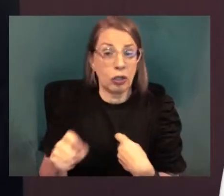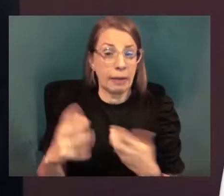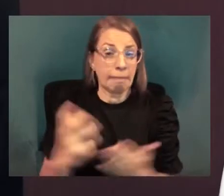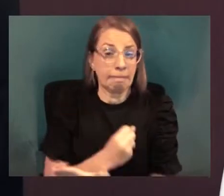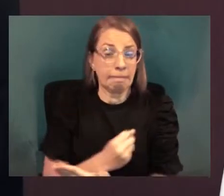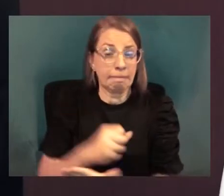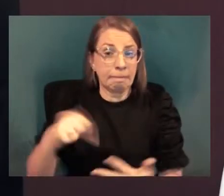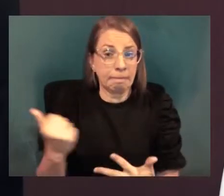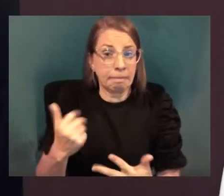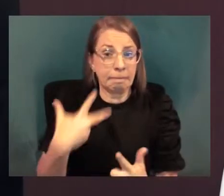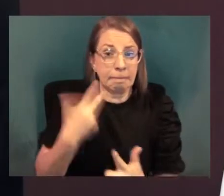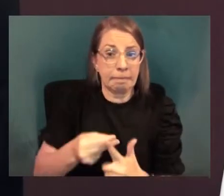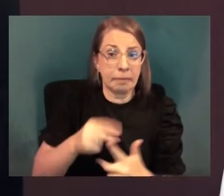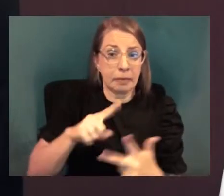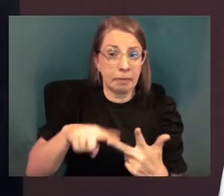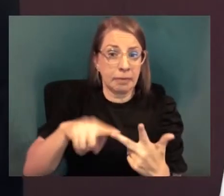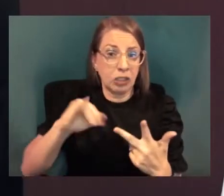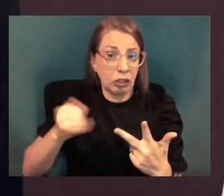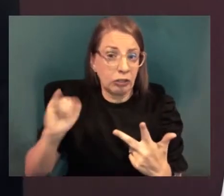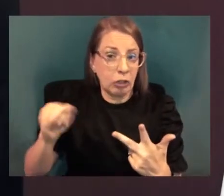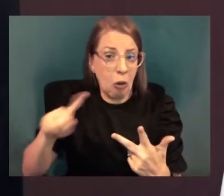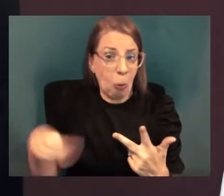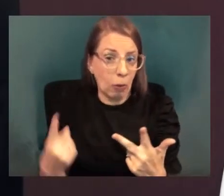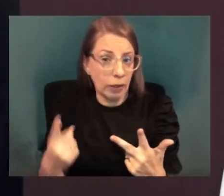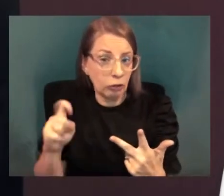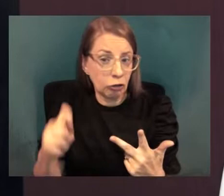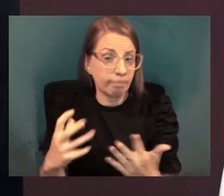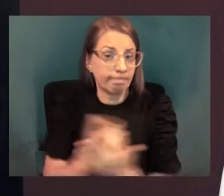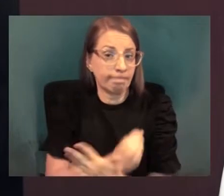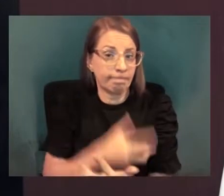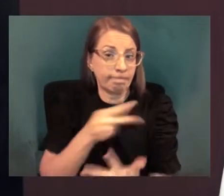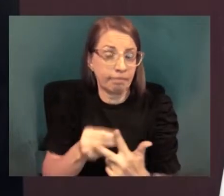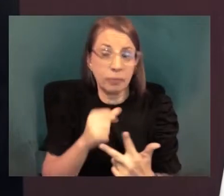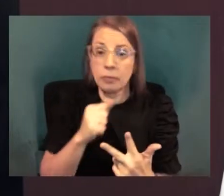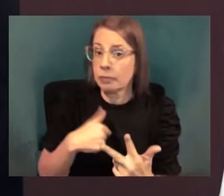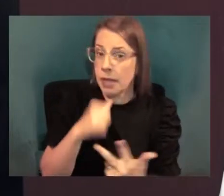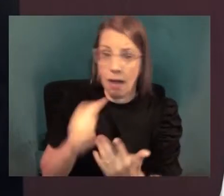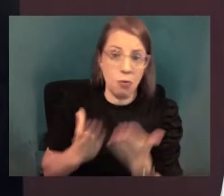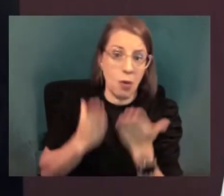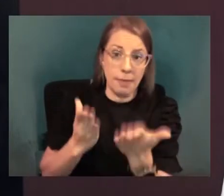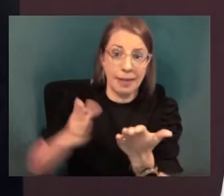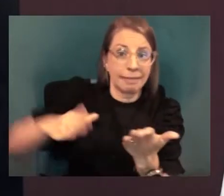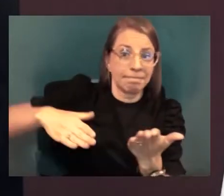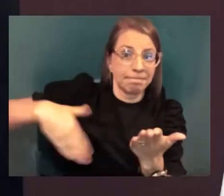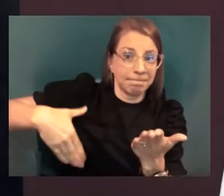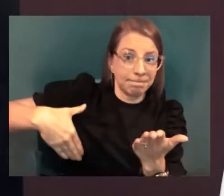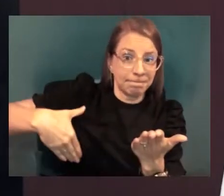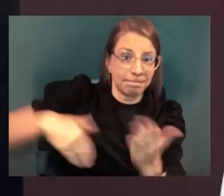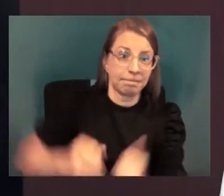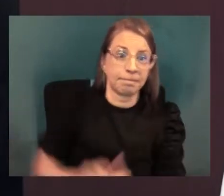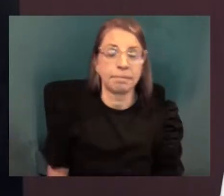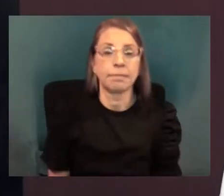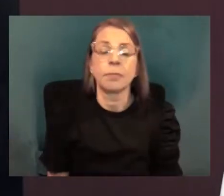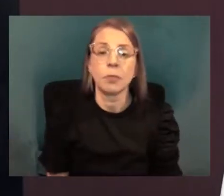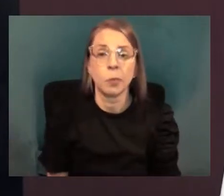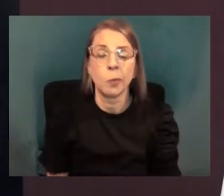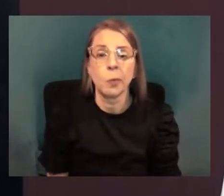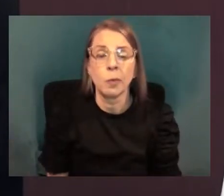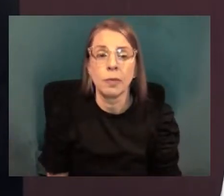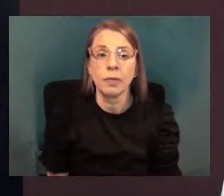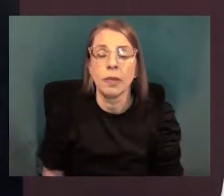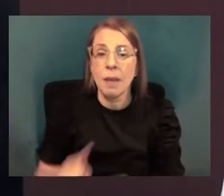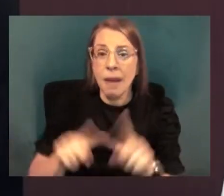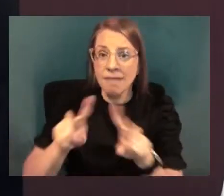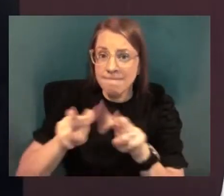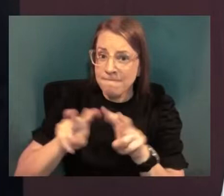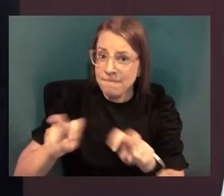only had the J&J. Should I get another shot? I'm not recommending another shot yet, but I'll tell you what, looking at the data real closely to